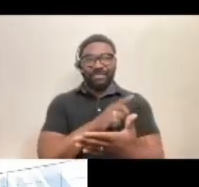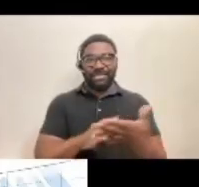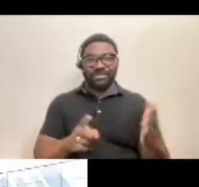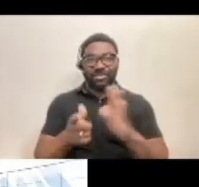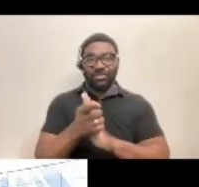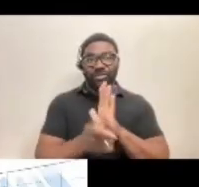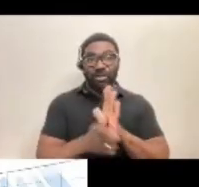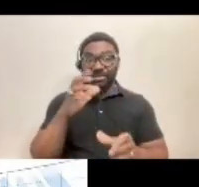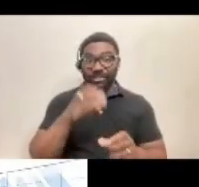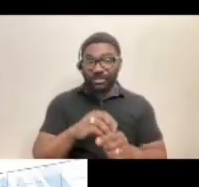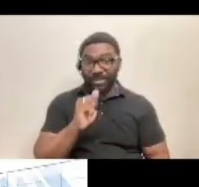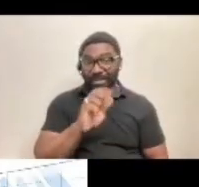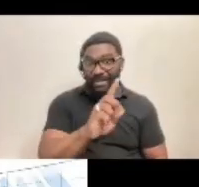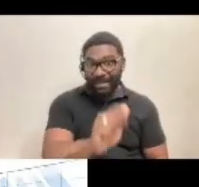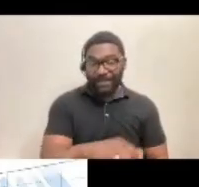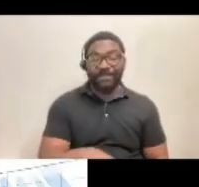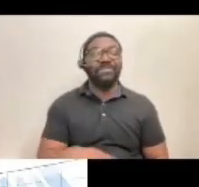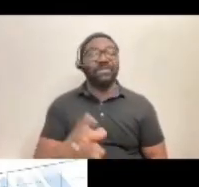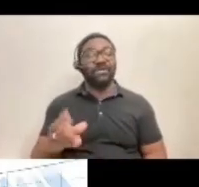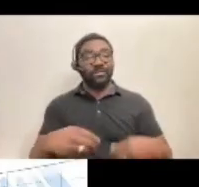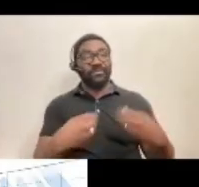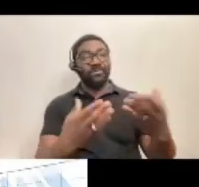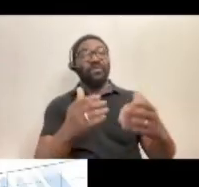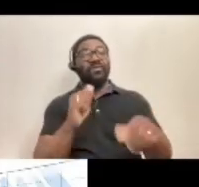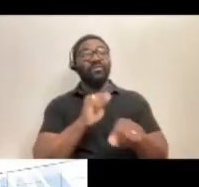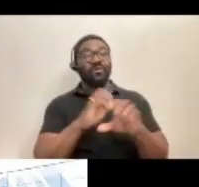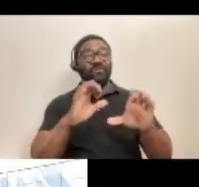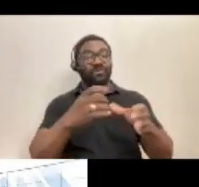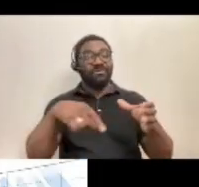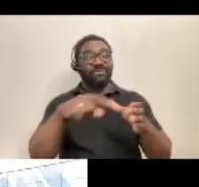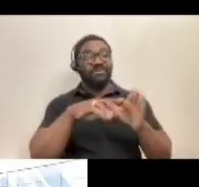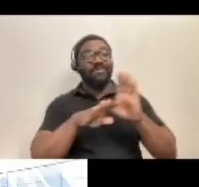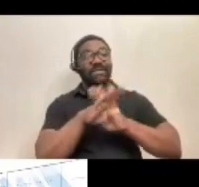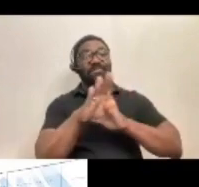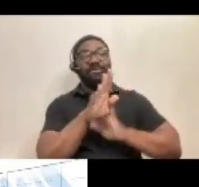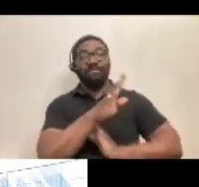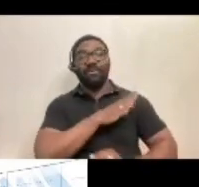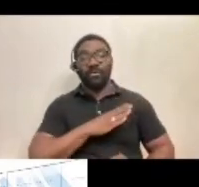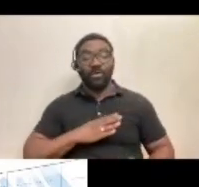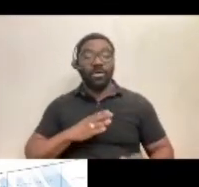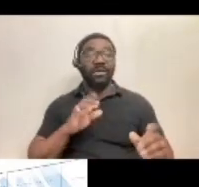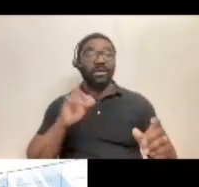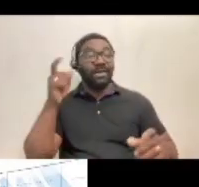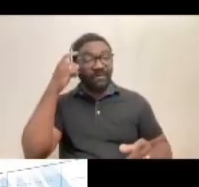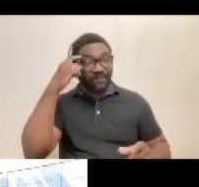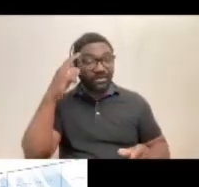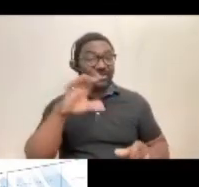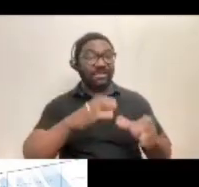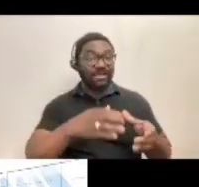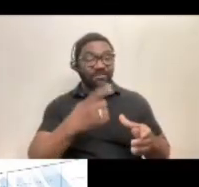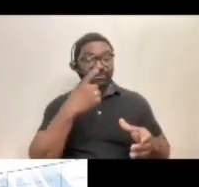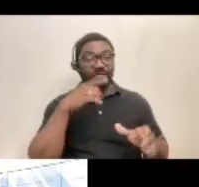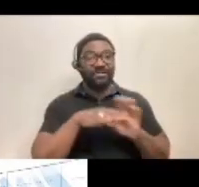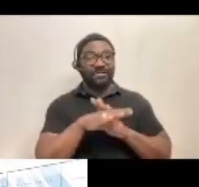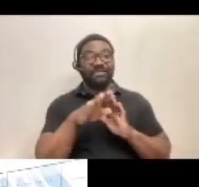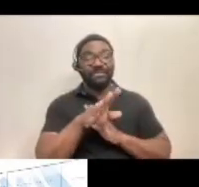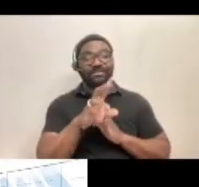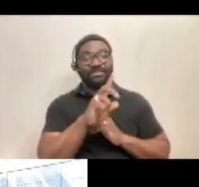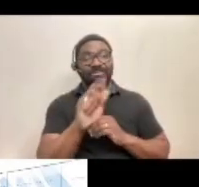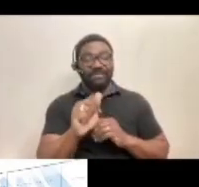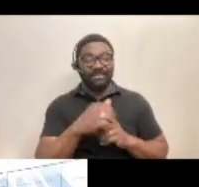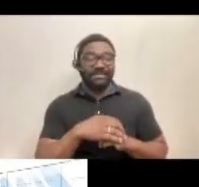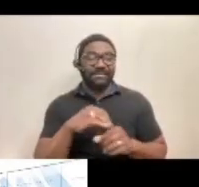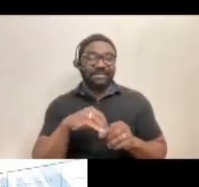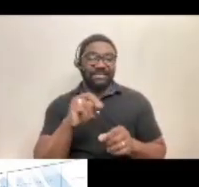was appointed to the Governor's Workforce Development Board and the Governor's Council on Developmental Disabilities in Nevada. She's